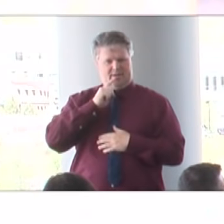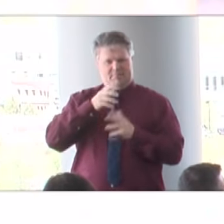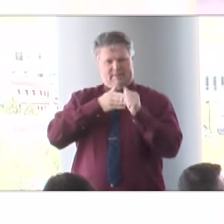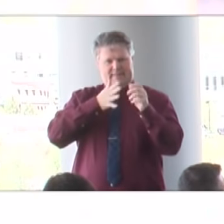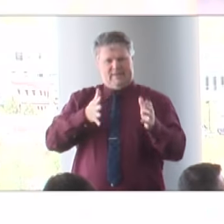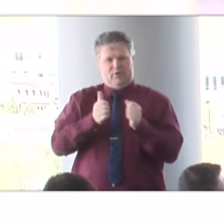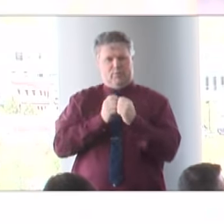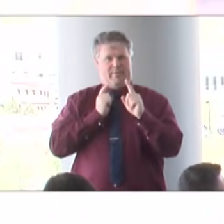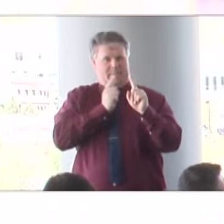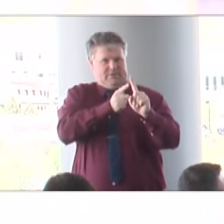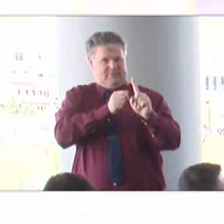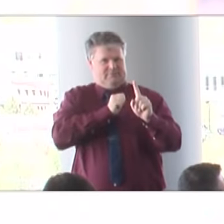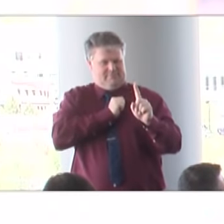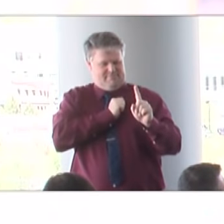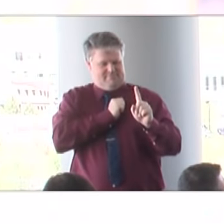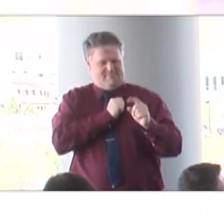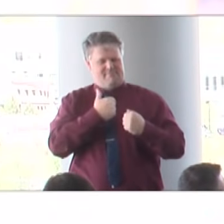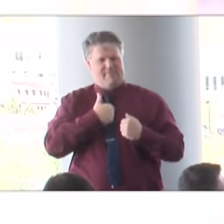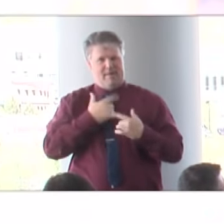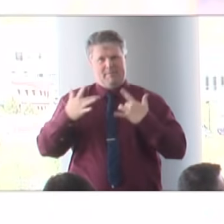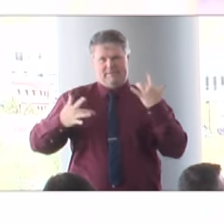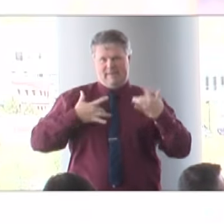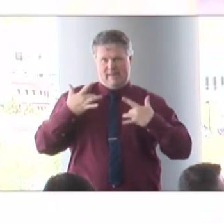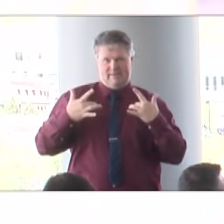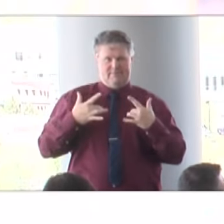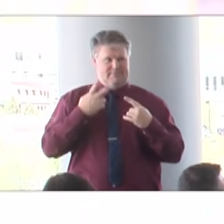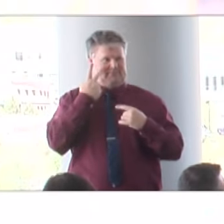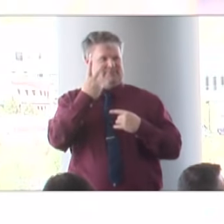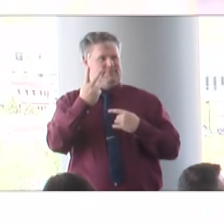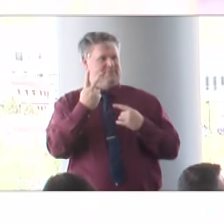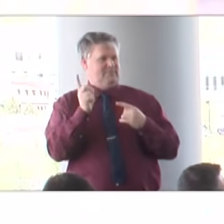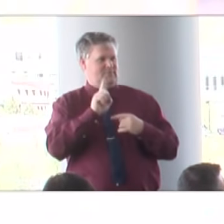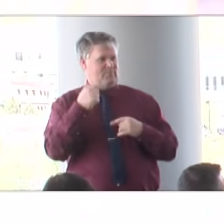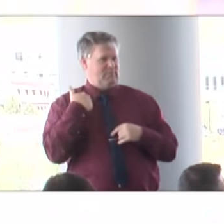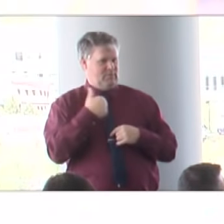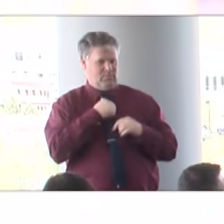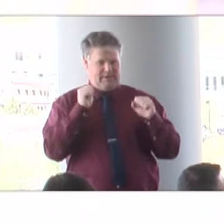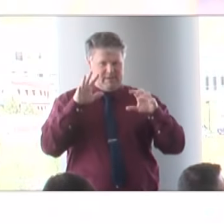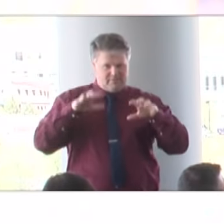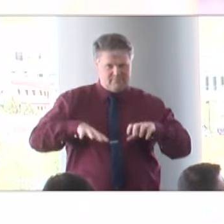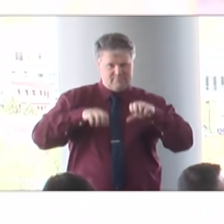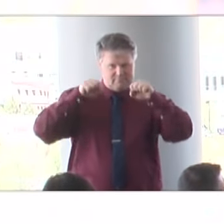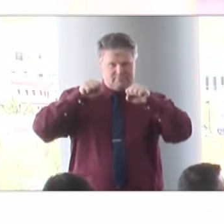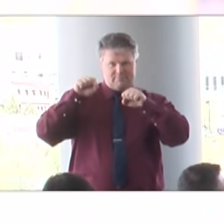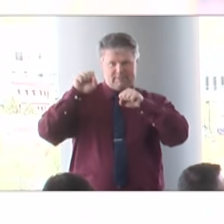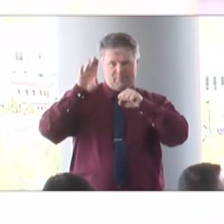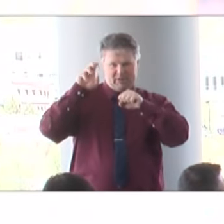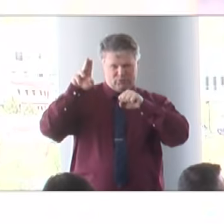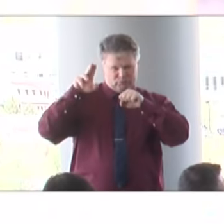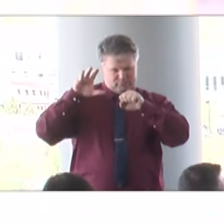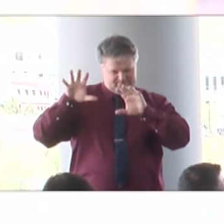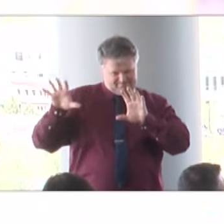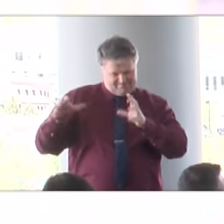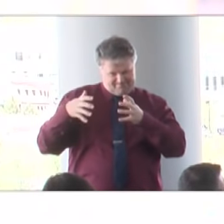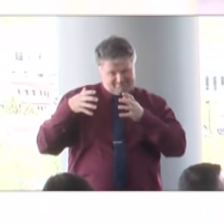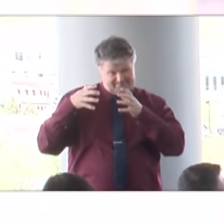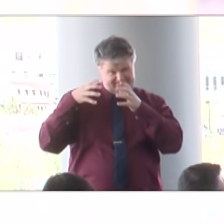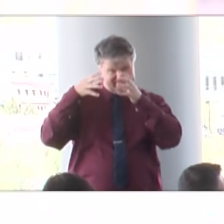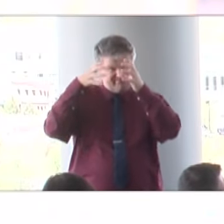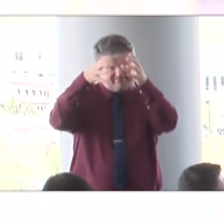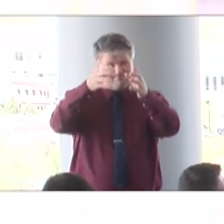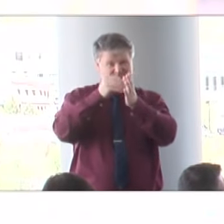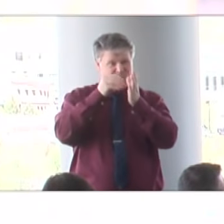a leader with a mission, and I am so excited to see where we can take Boise State, our students, our